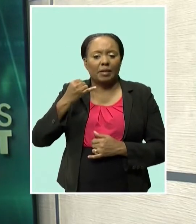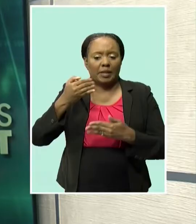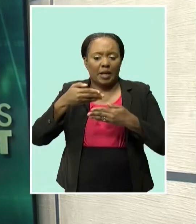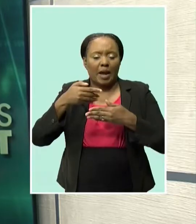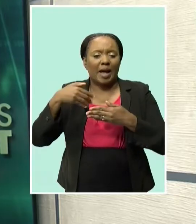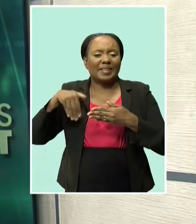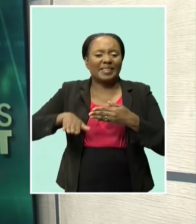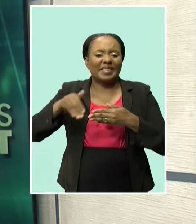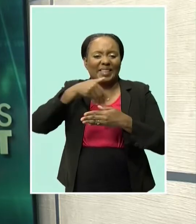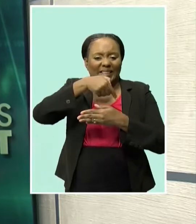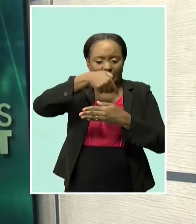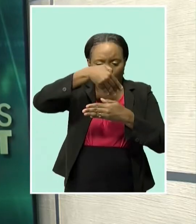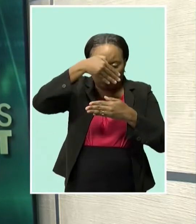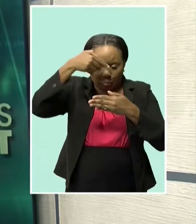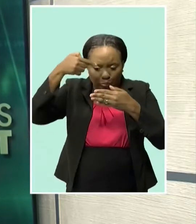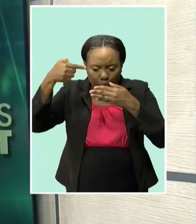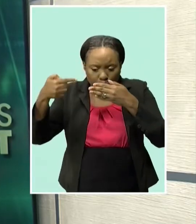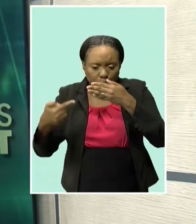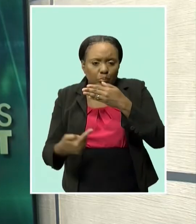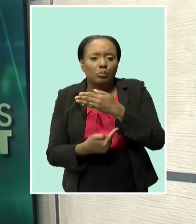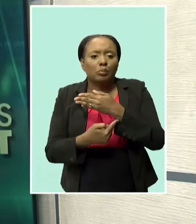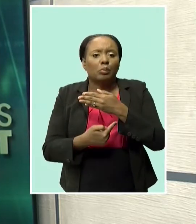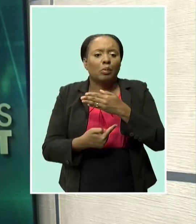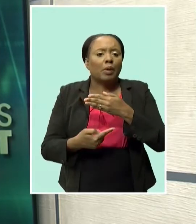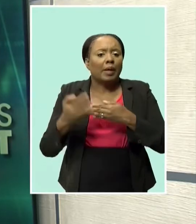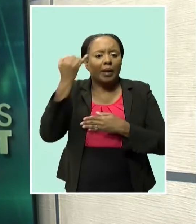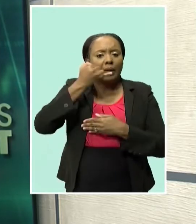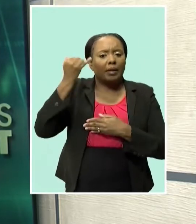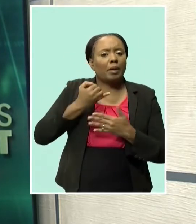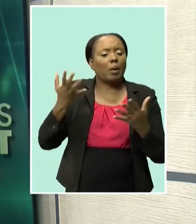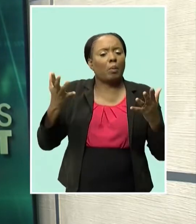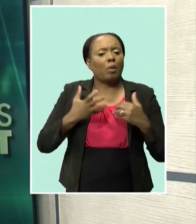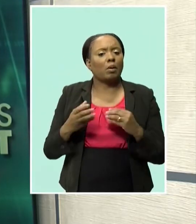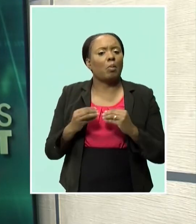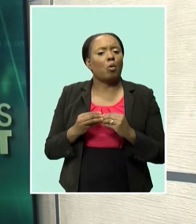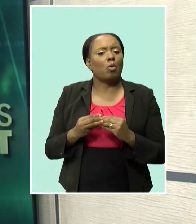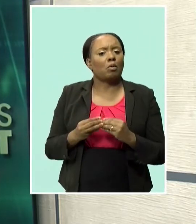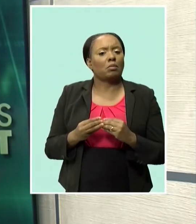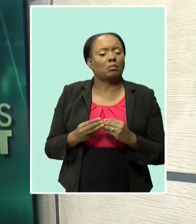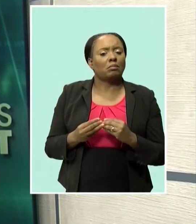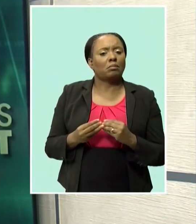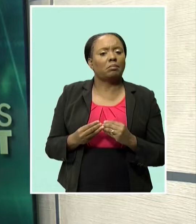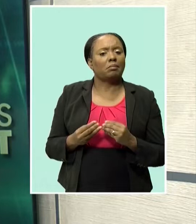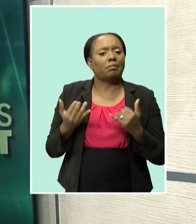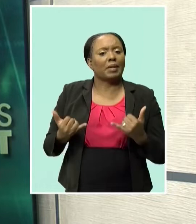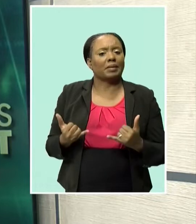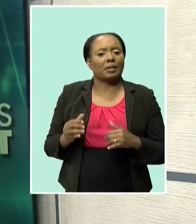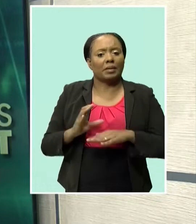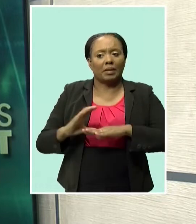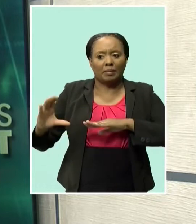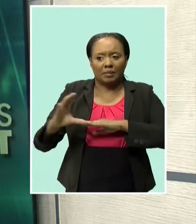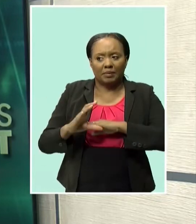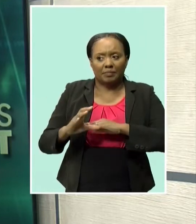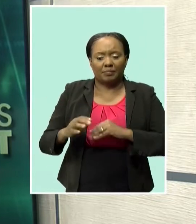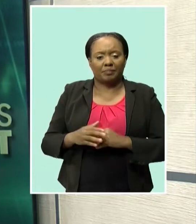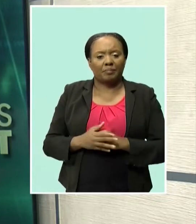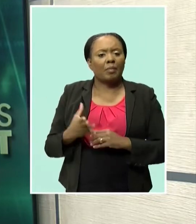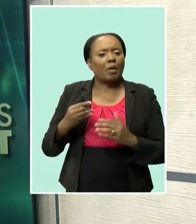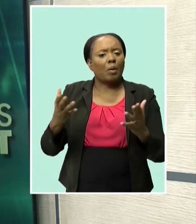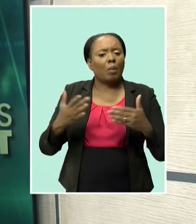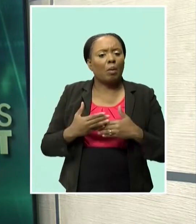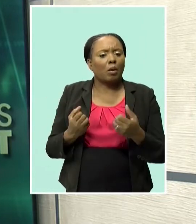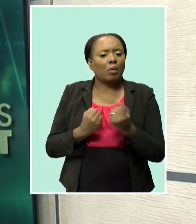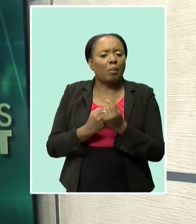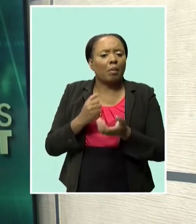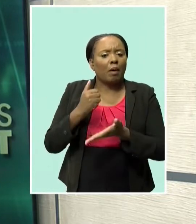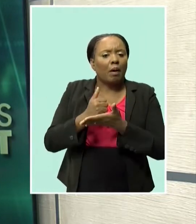emphasized that Italy recognized that it needed to be more present in the Caribbean, and one of its goals was to enhance its cooperation and support in helping to achieve